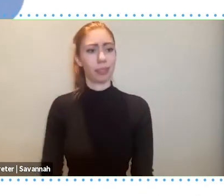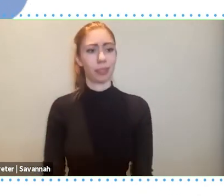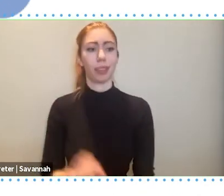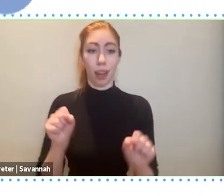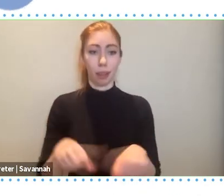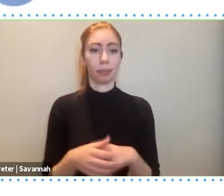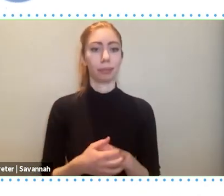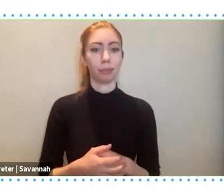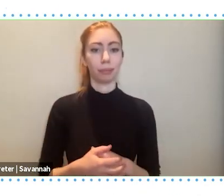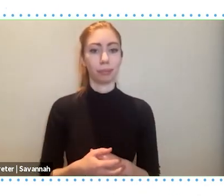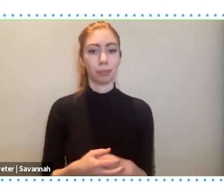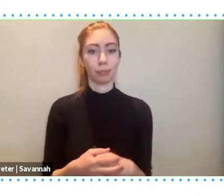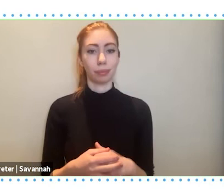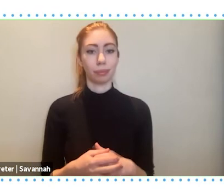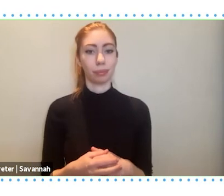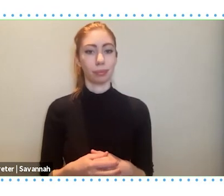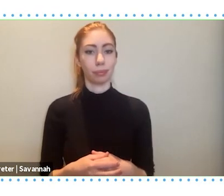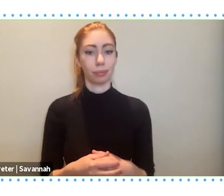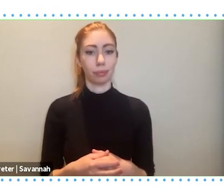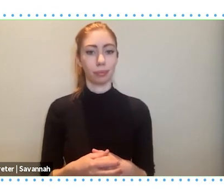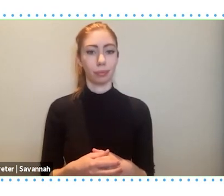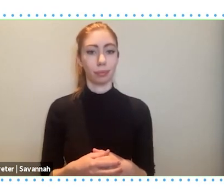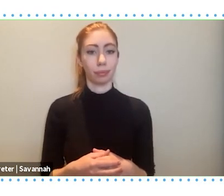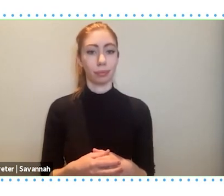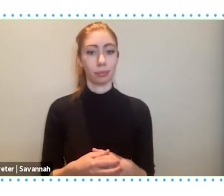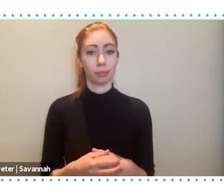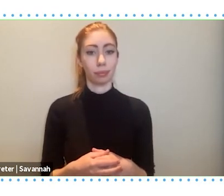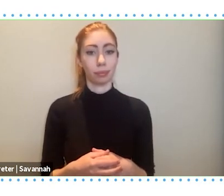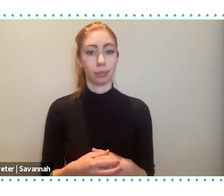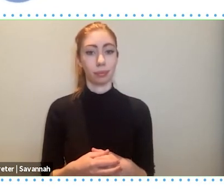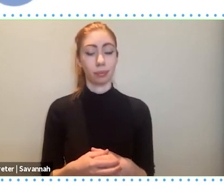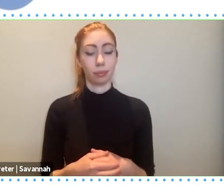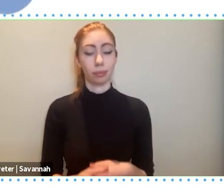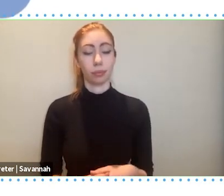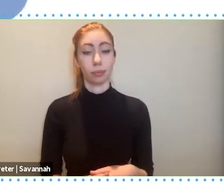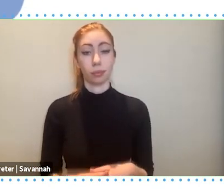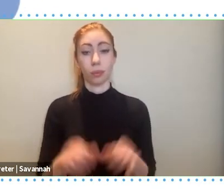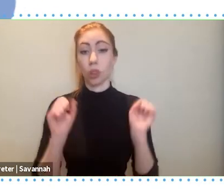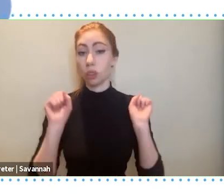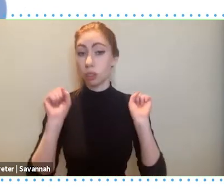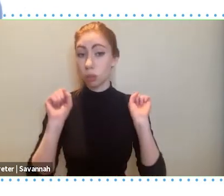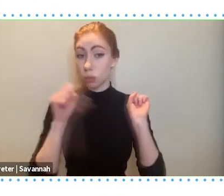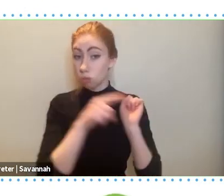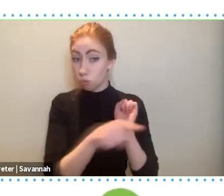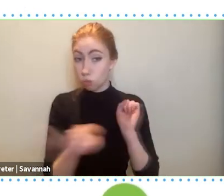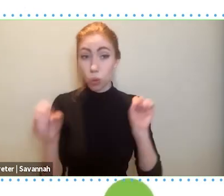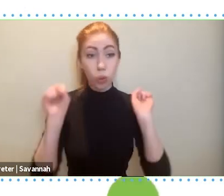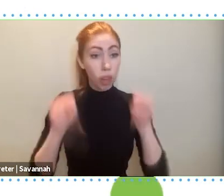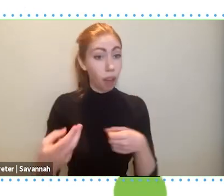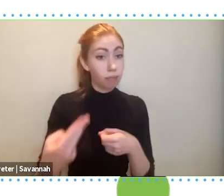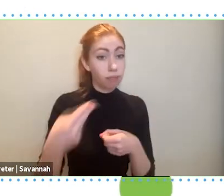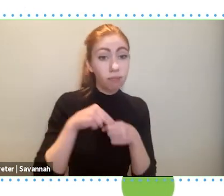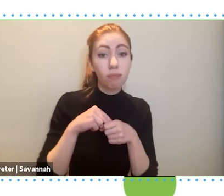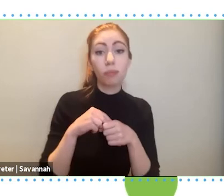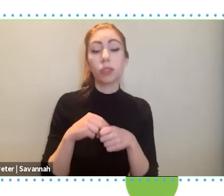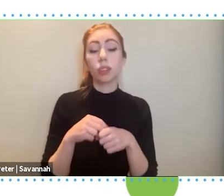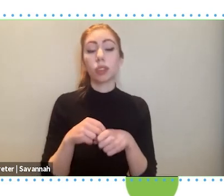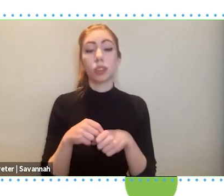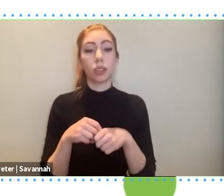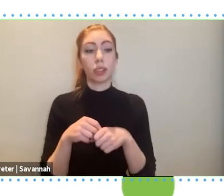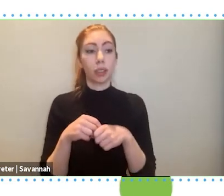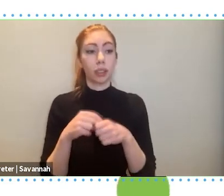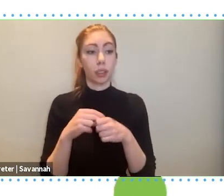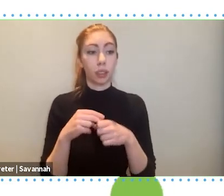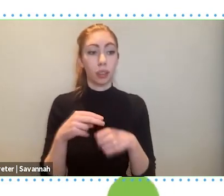is absolutely welcome. You can join the likes of RBC, Green Thumb Theatre, Vibe Arts, Artscape, and many more